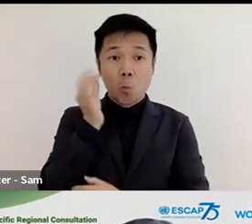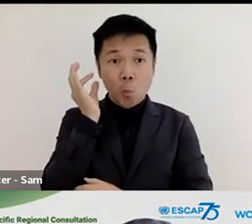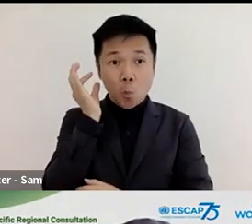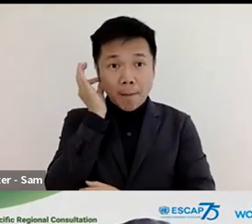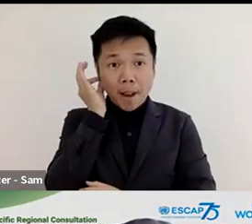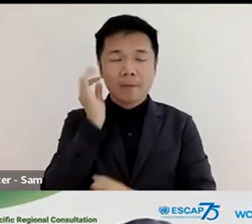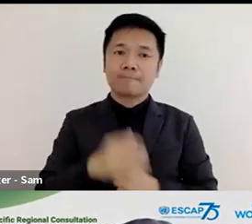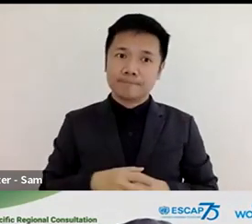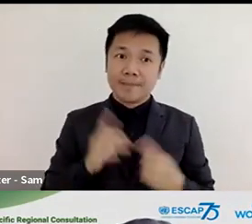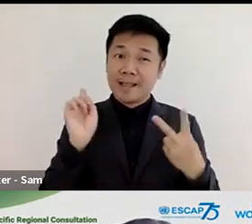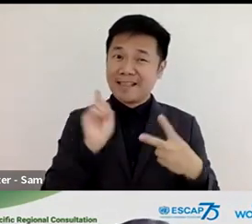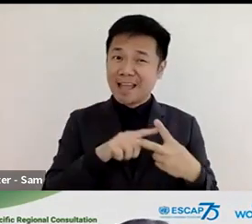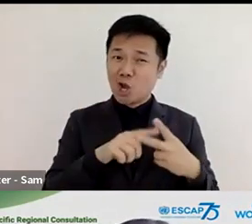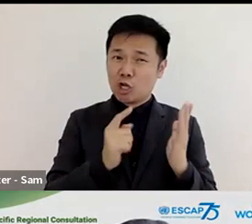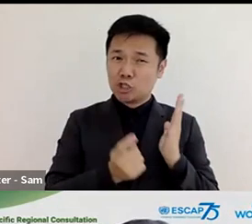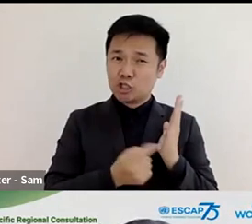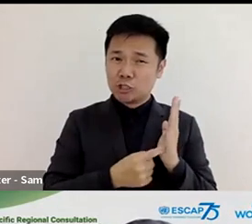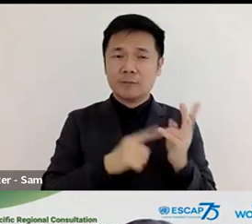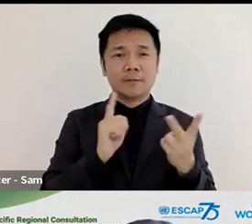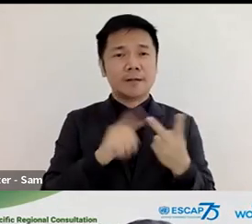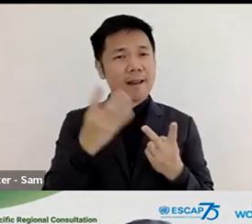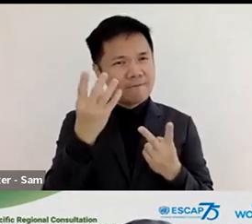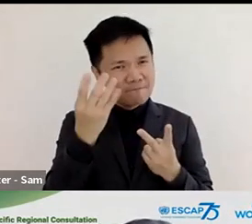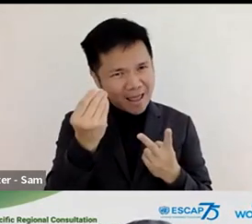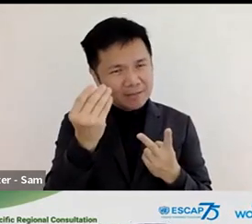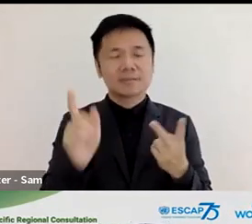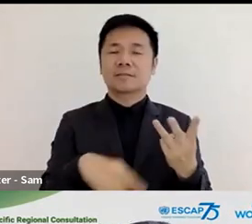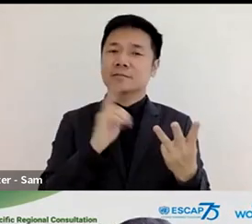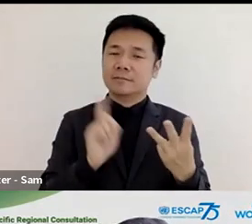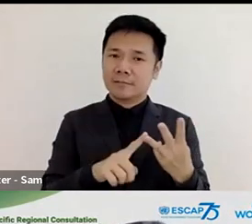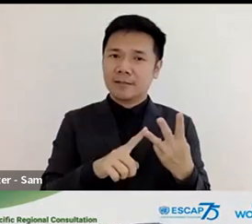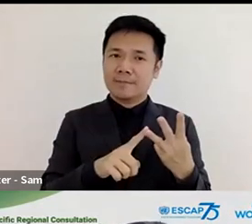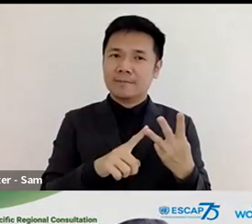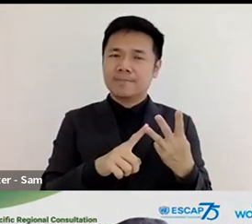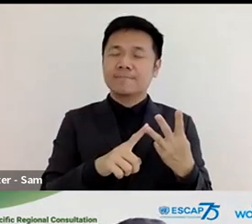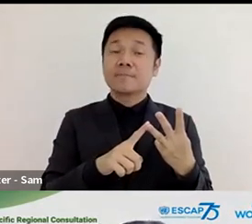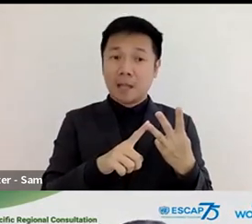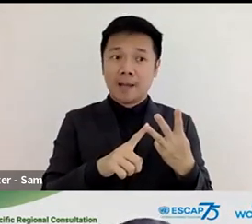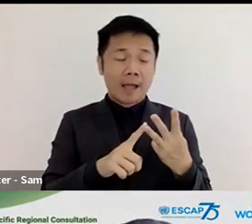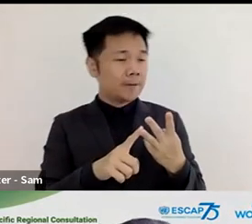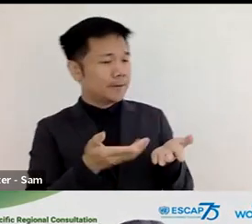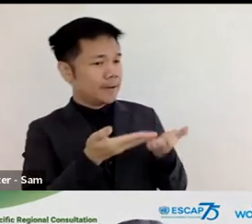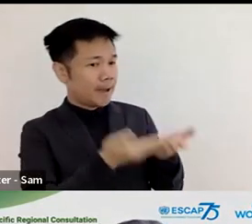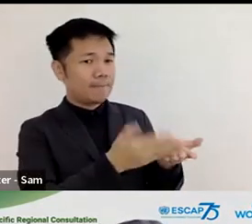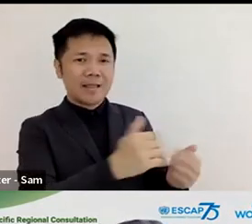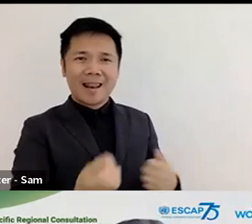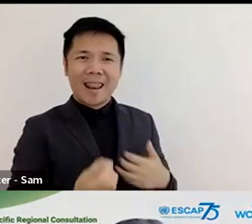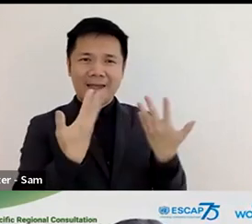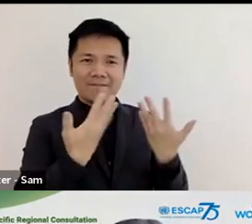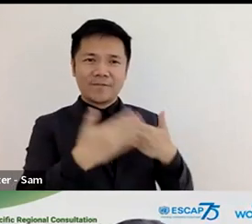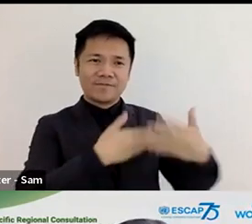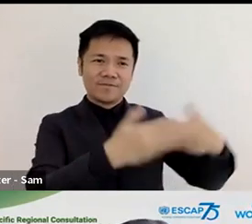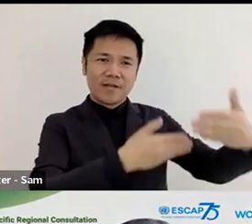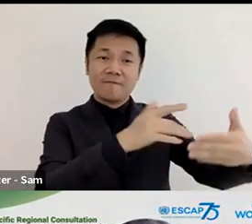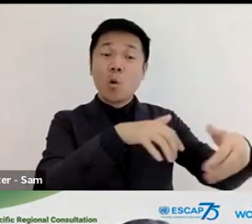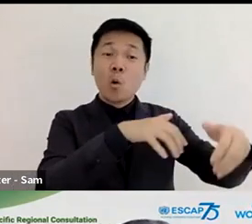the technology, the financing, the technology, and supporting the livelihood of the women in